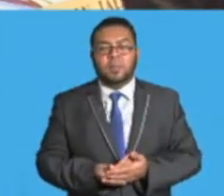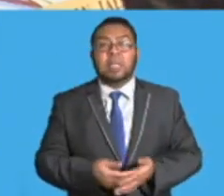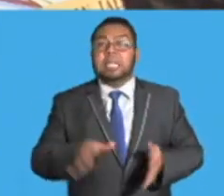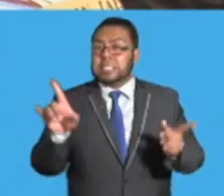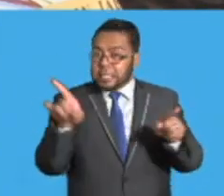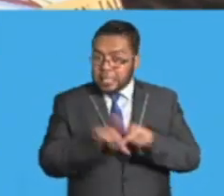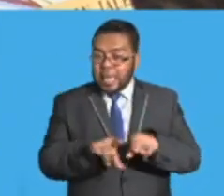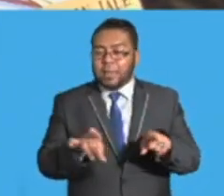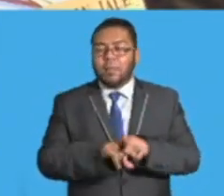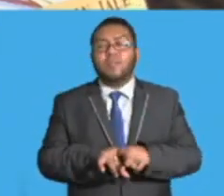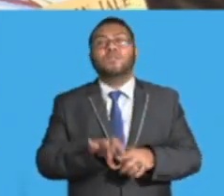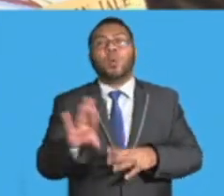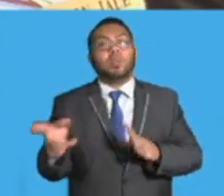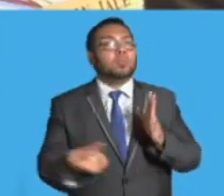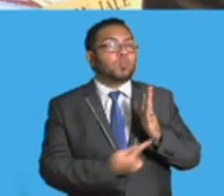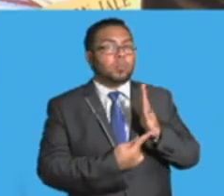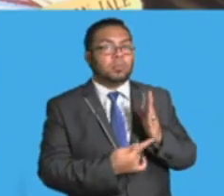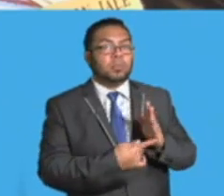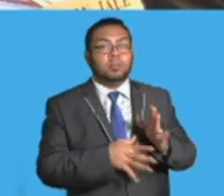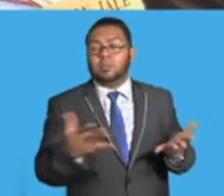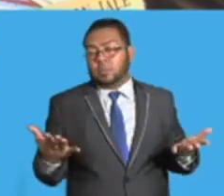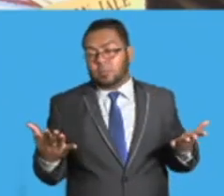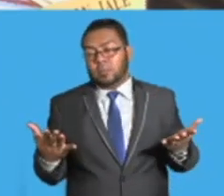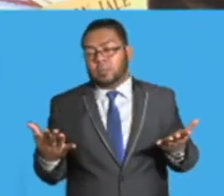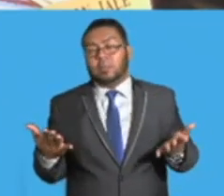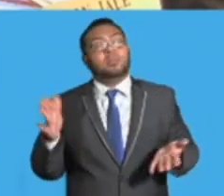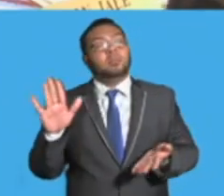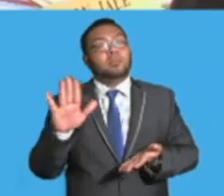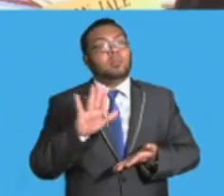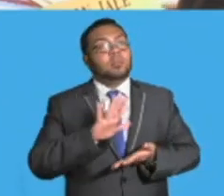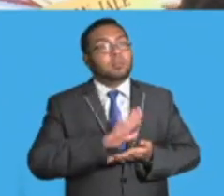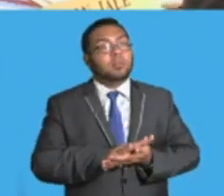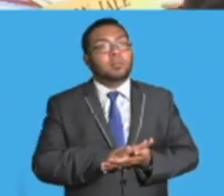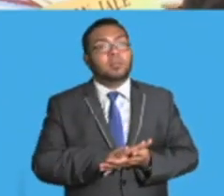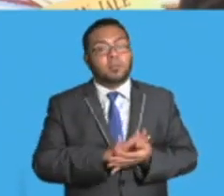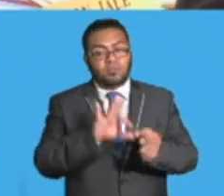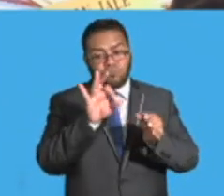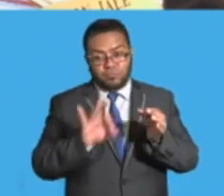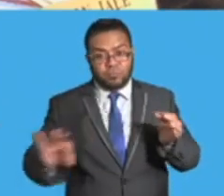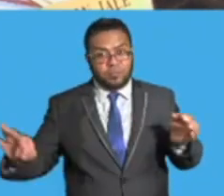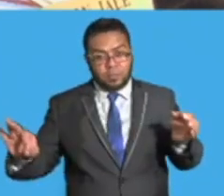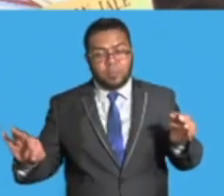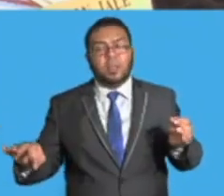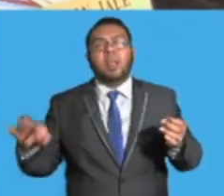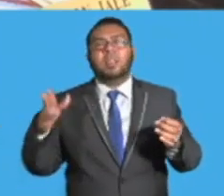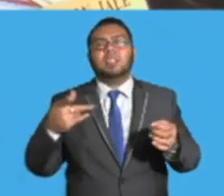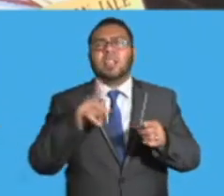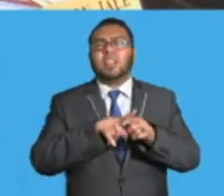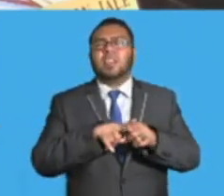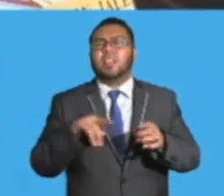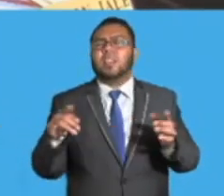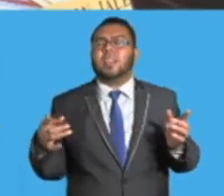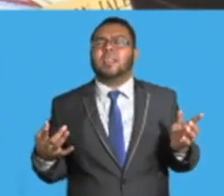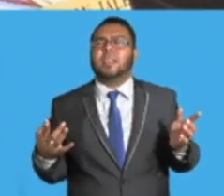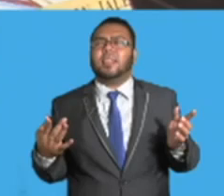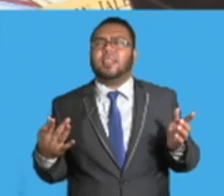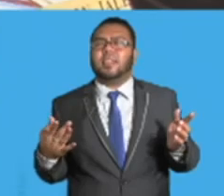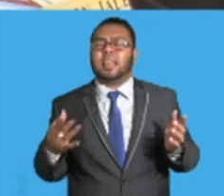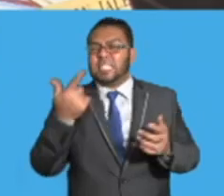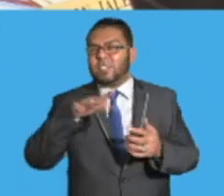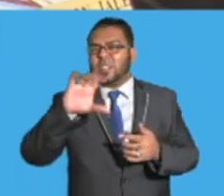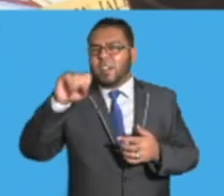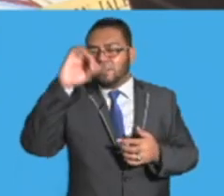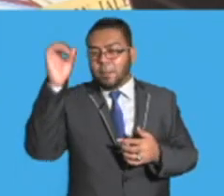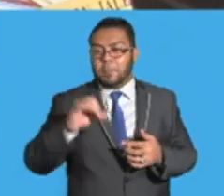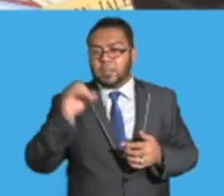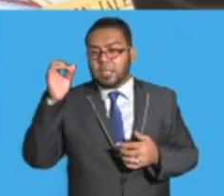Similarly, for the sanitation sector, 70% of the population is targeted to have access to centralized sewage system within